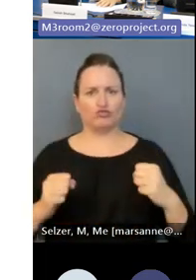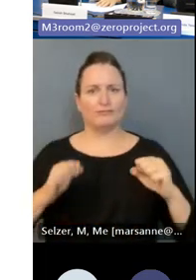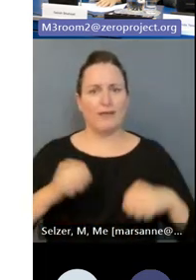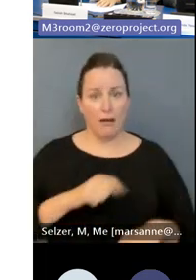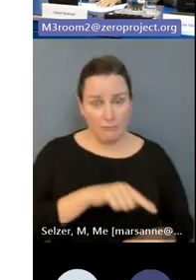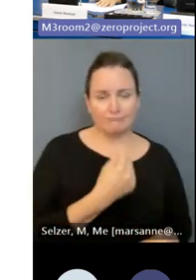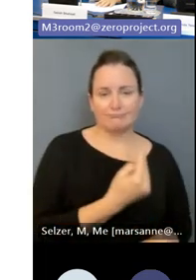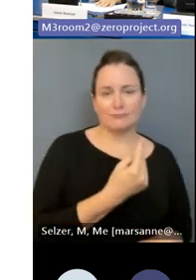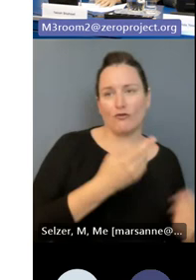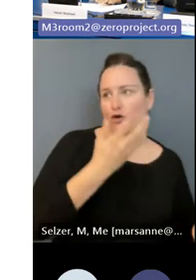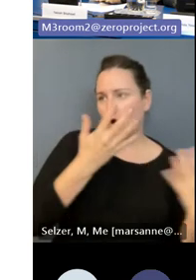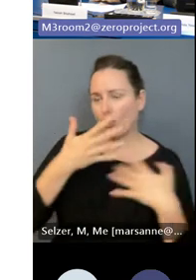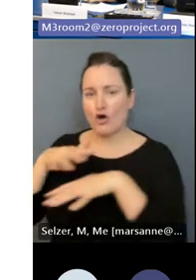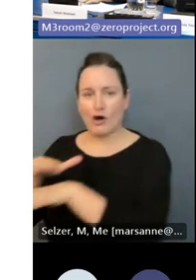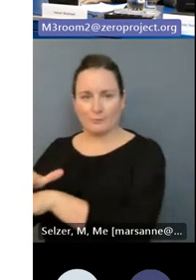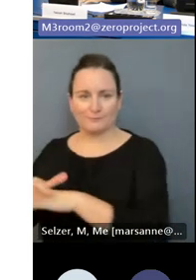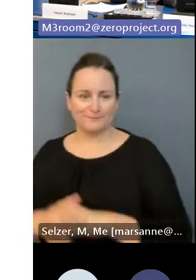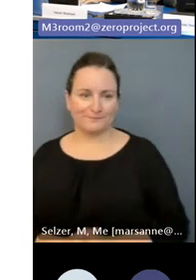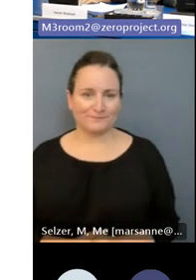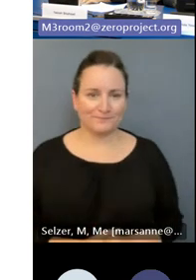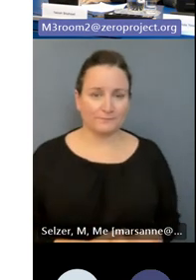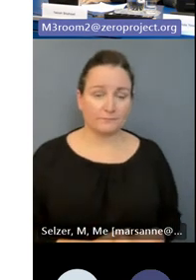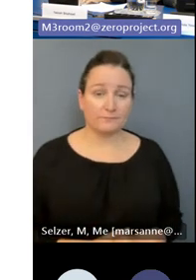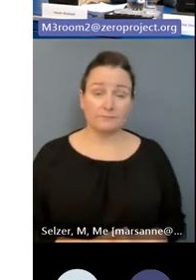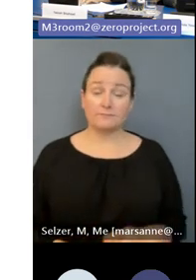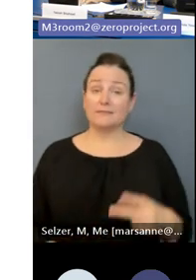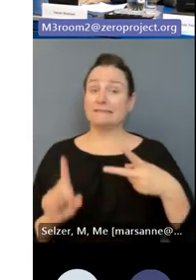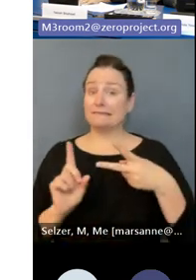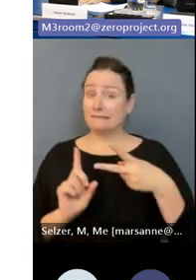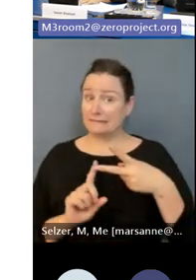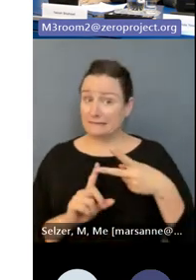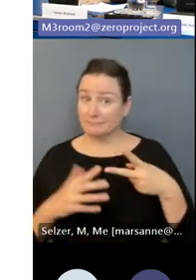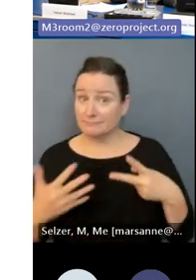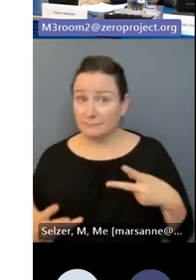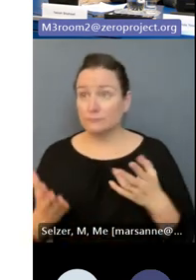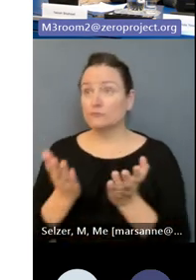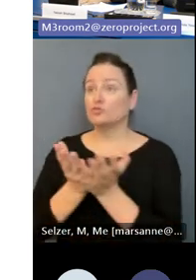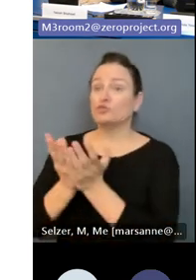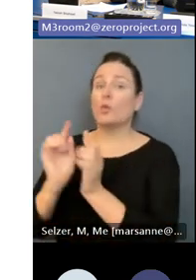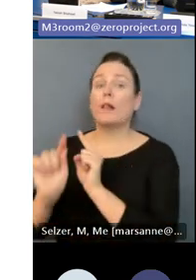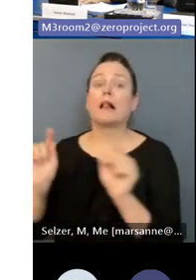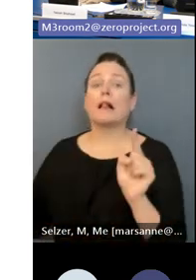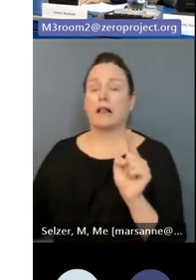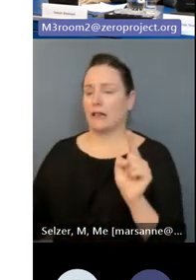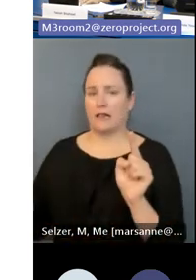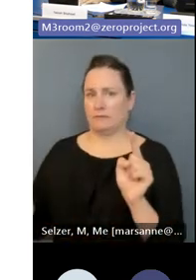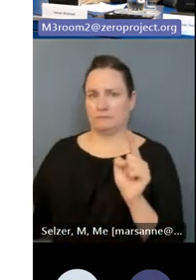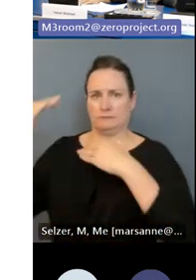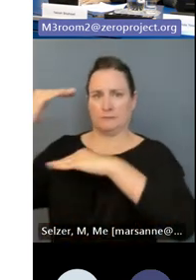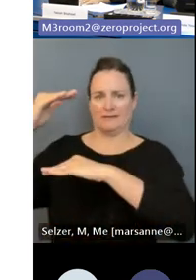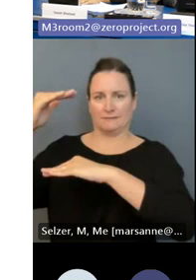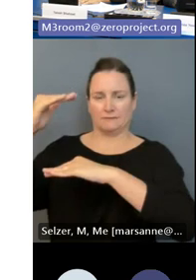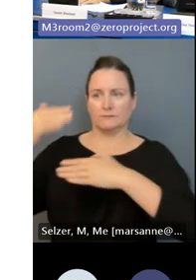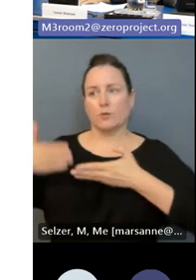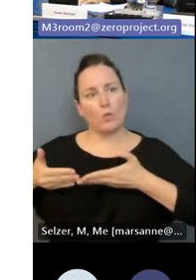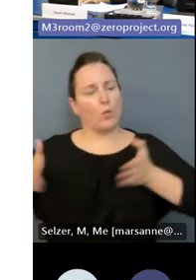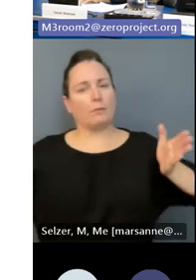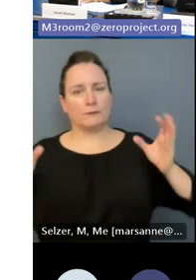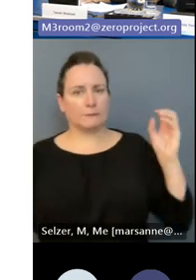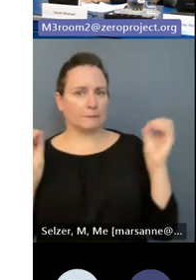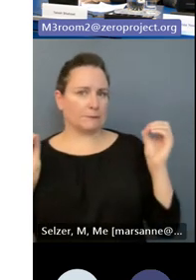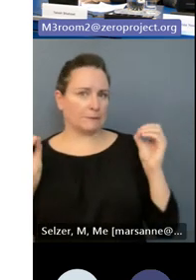mainstream schools, as there are very few schools that are inclusive and very little leadership buy-in as well.